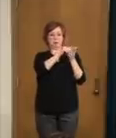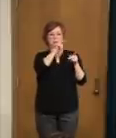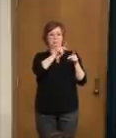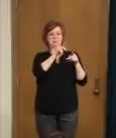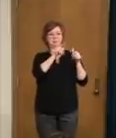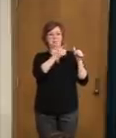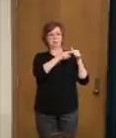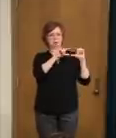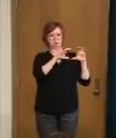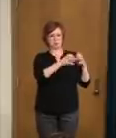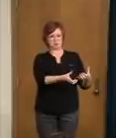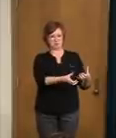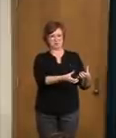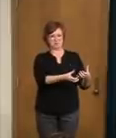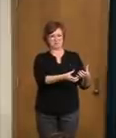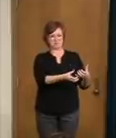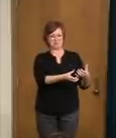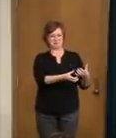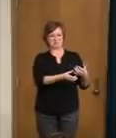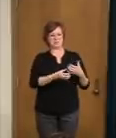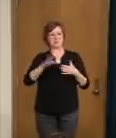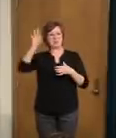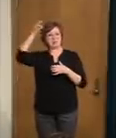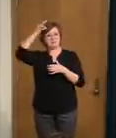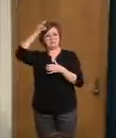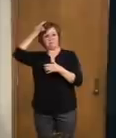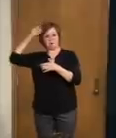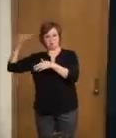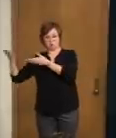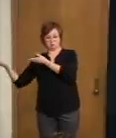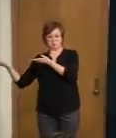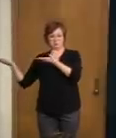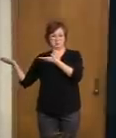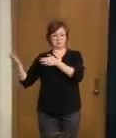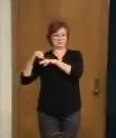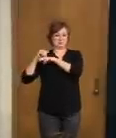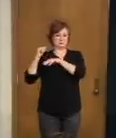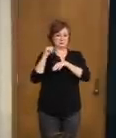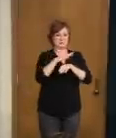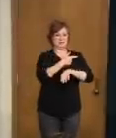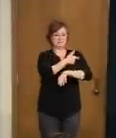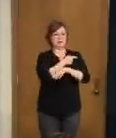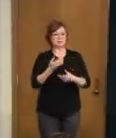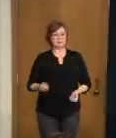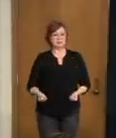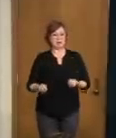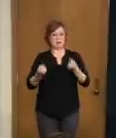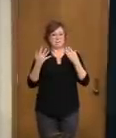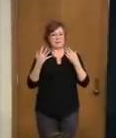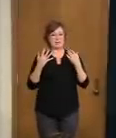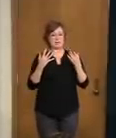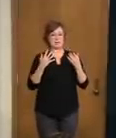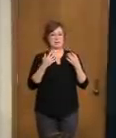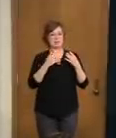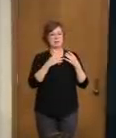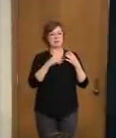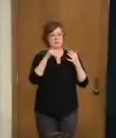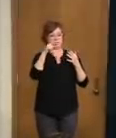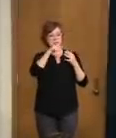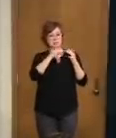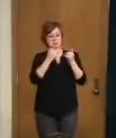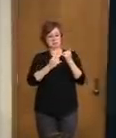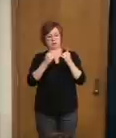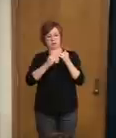group. And based on the federal allocations that have been identified so far, going out to the end of